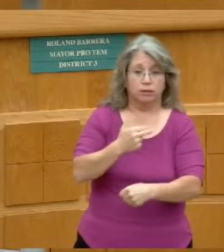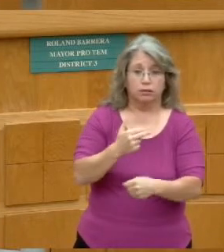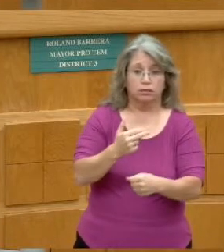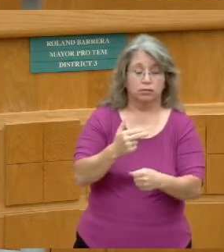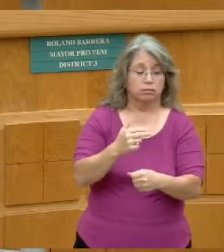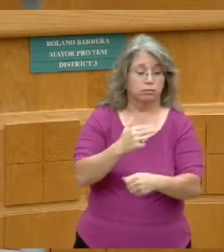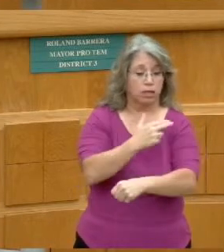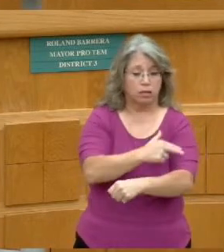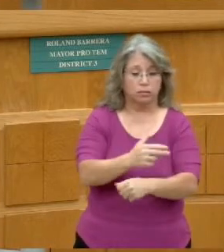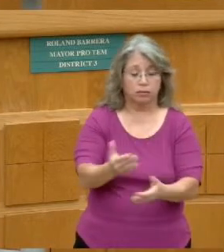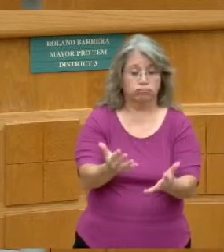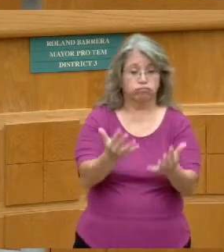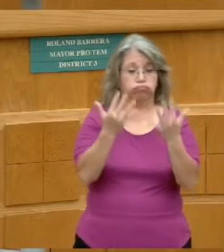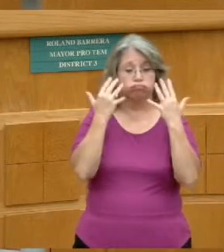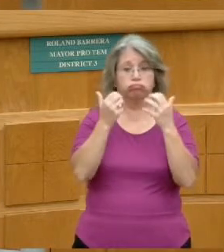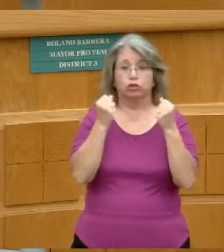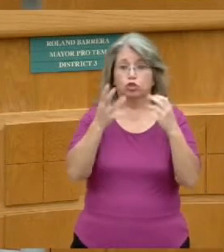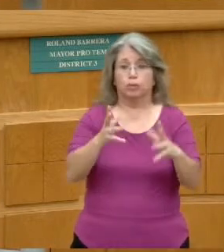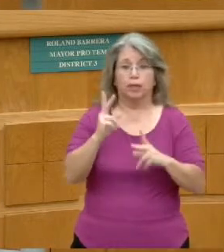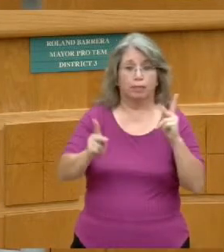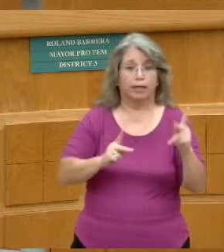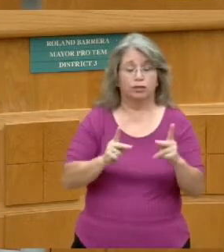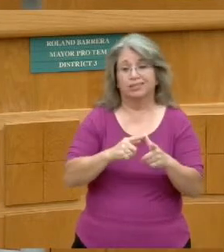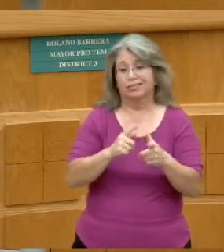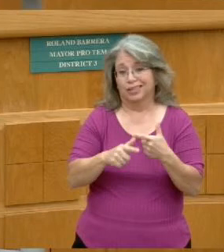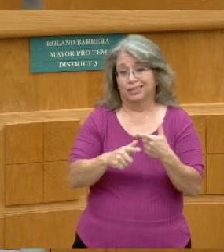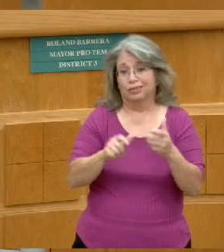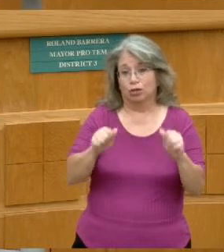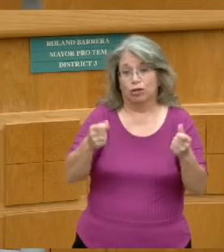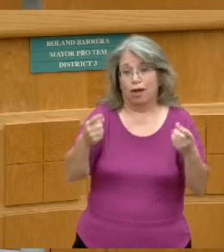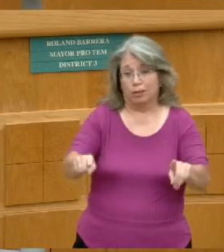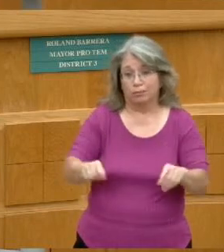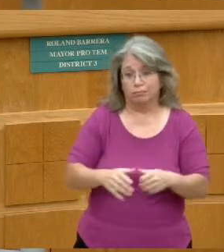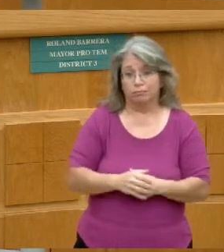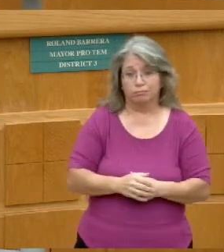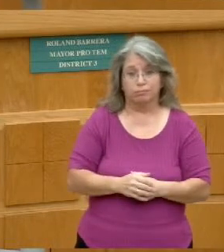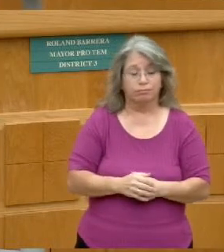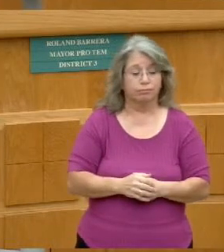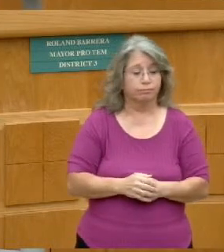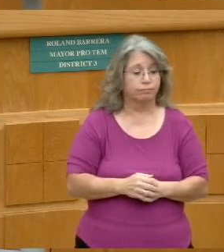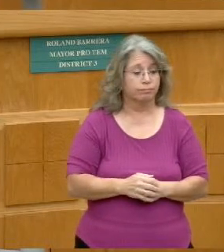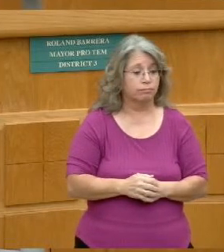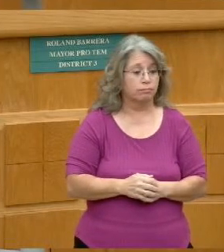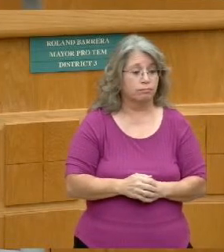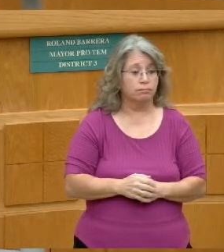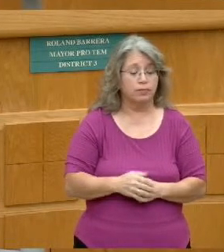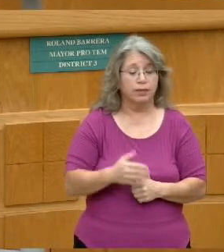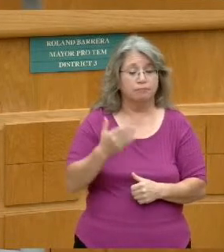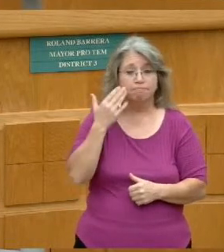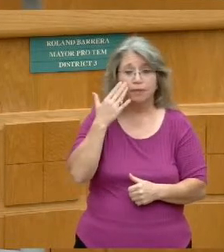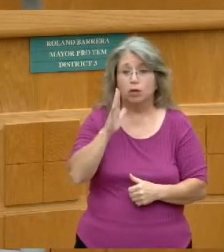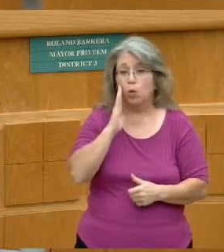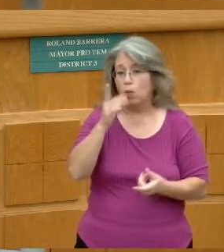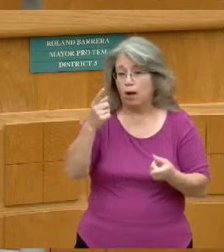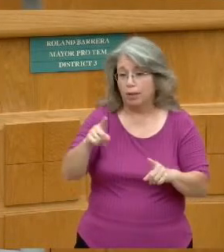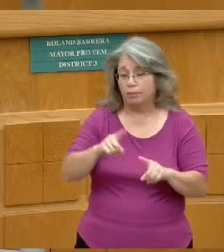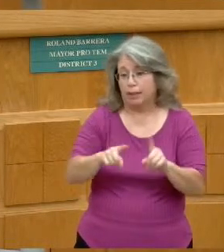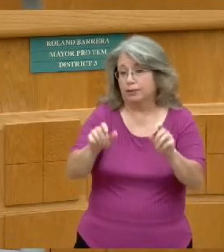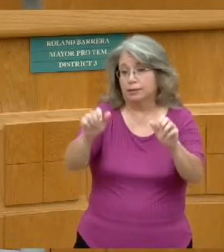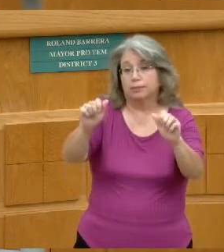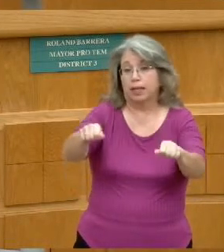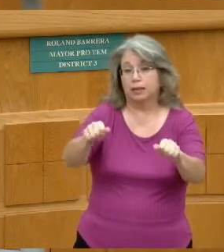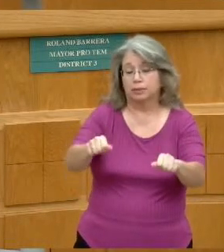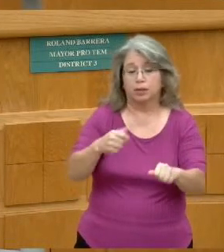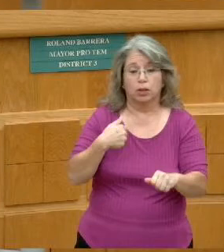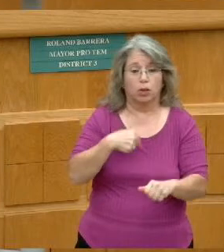happening in the near future. However, it would be something that's possible here. We know that the transmission